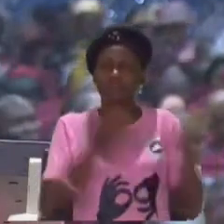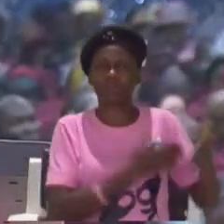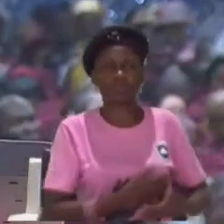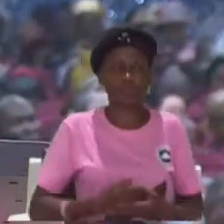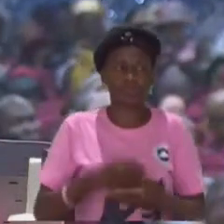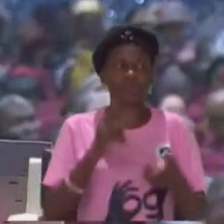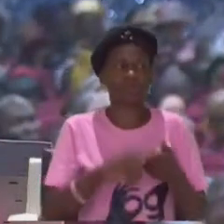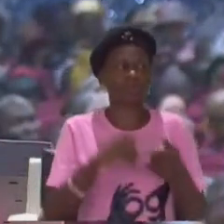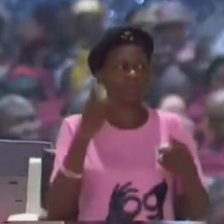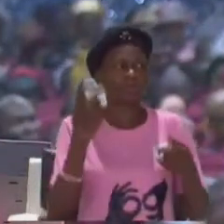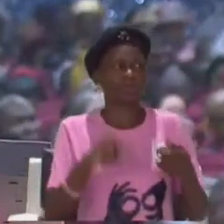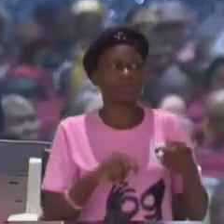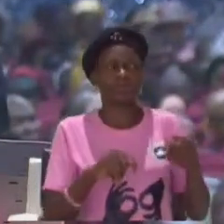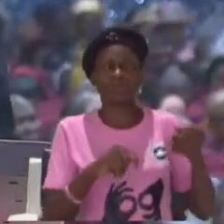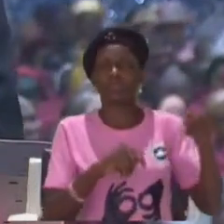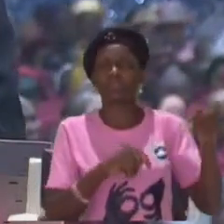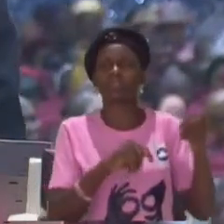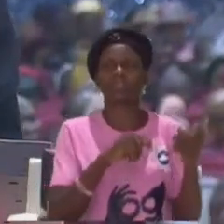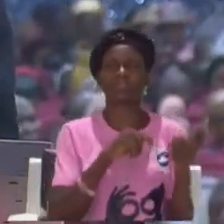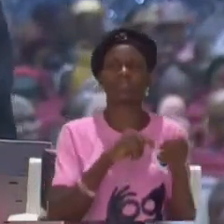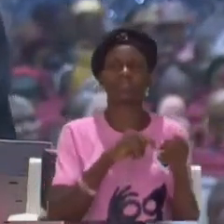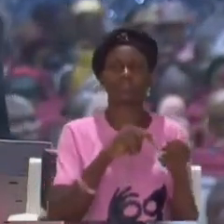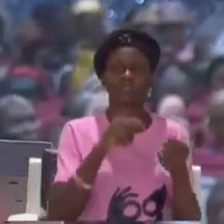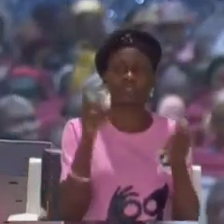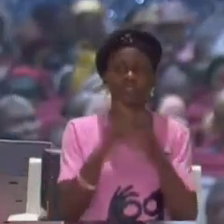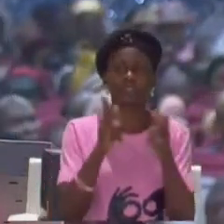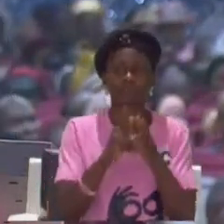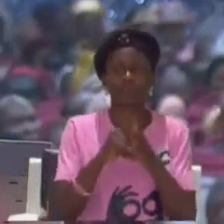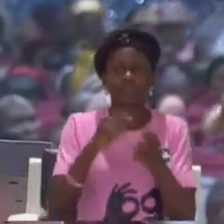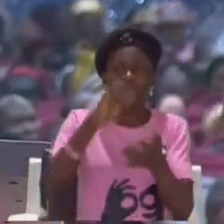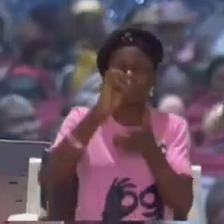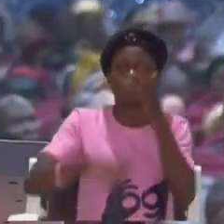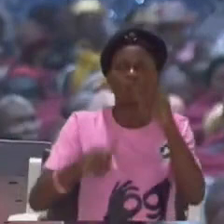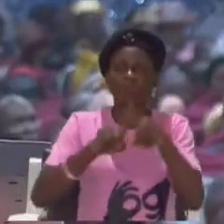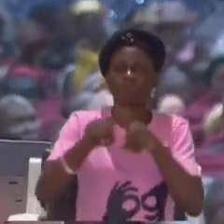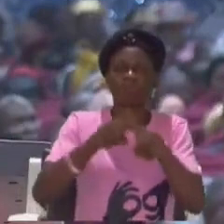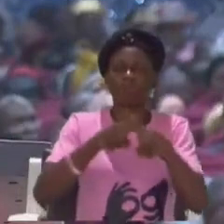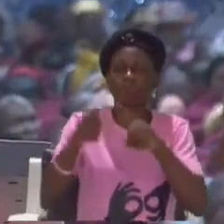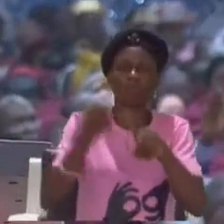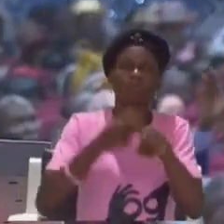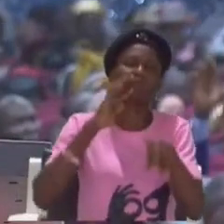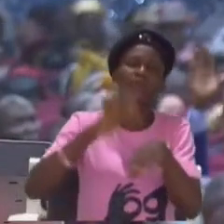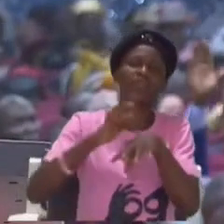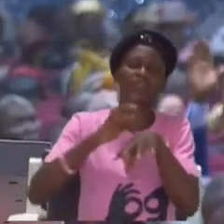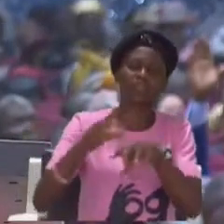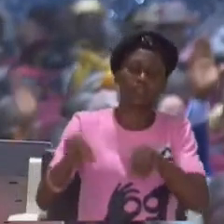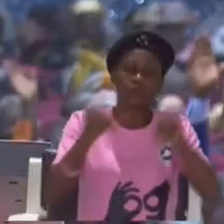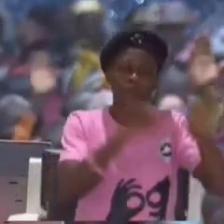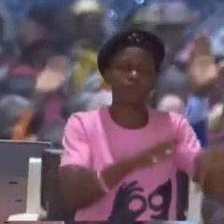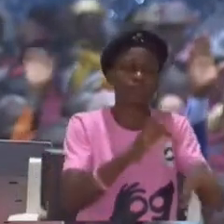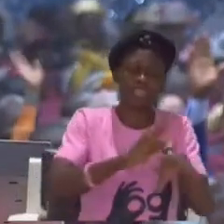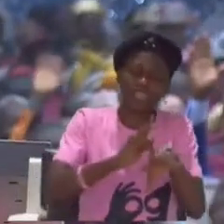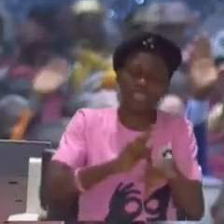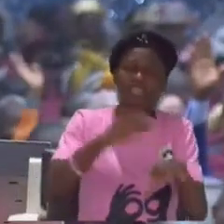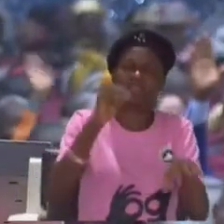removed the socks on her legs, placed her legs on the soil here in the